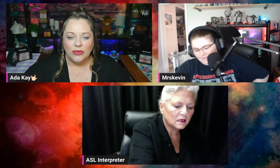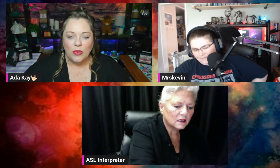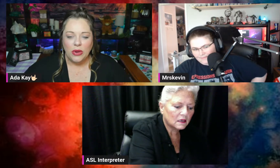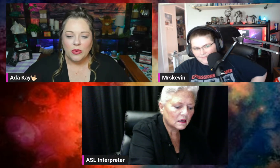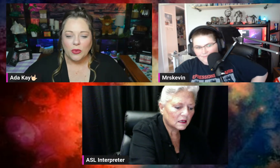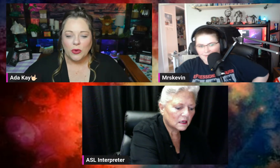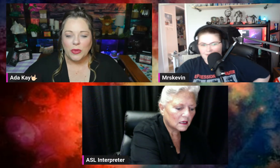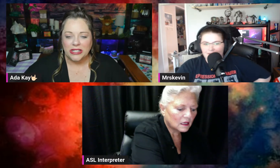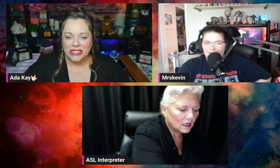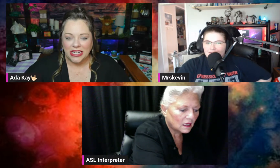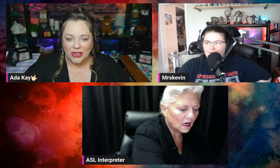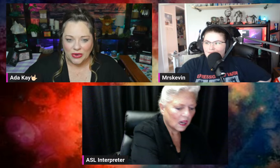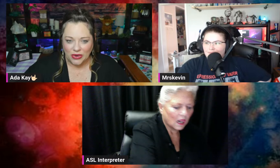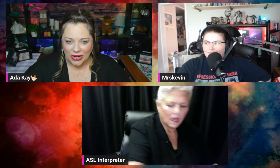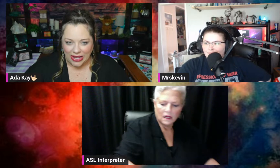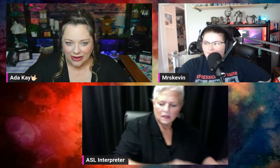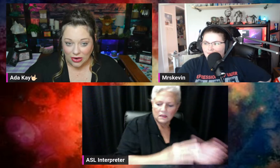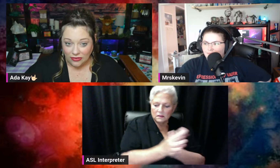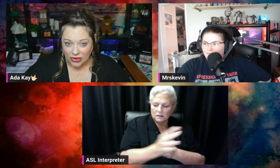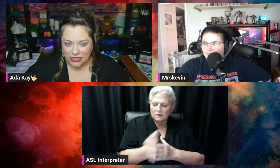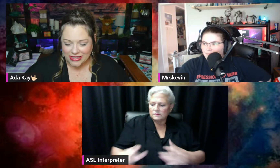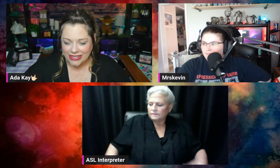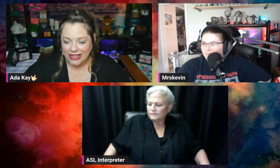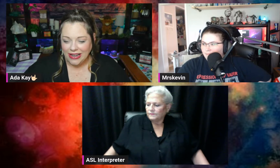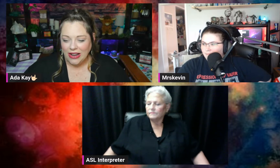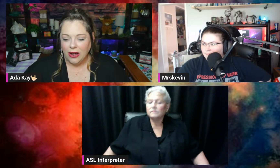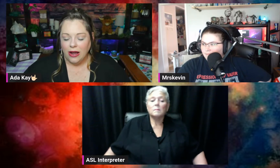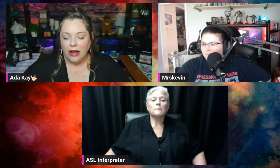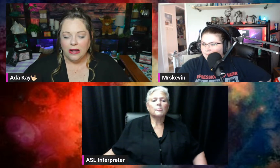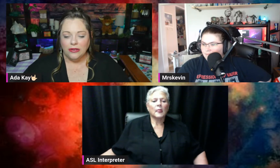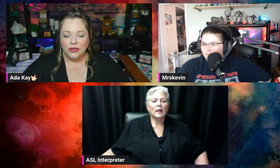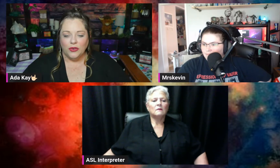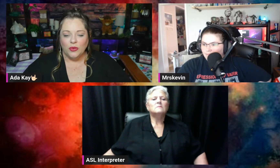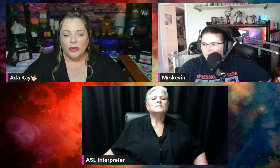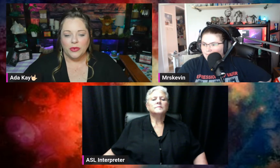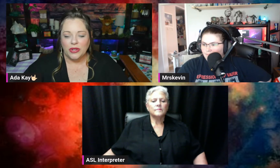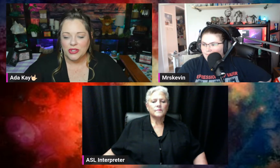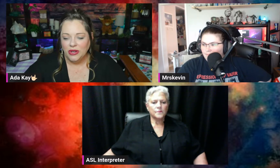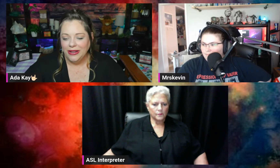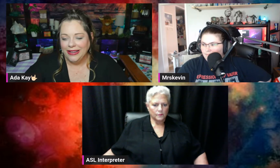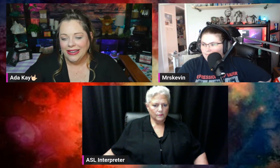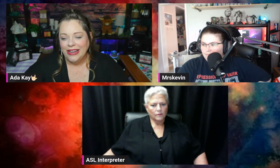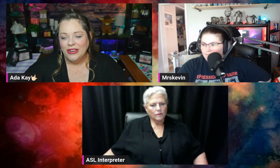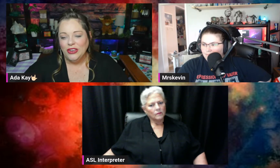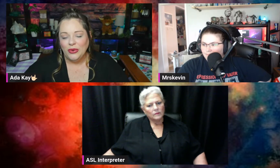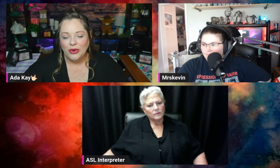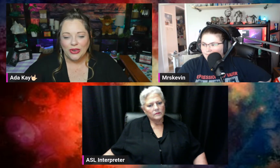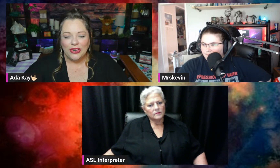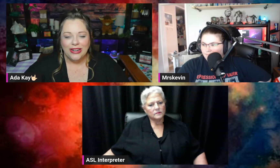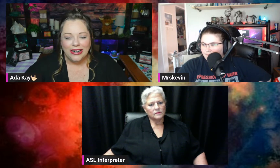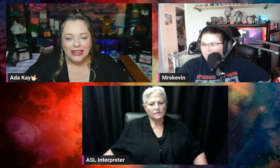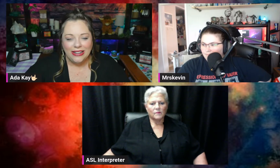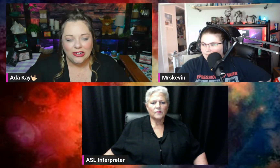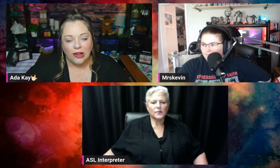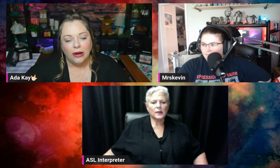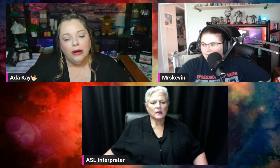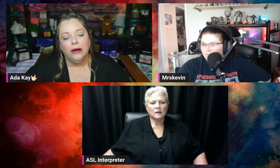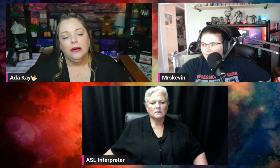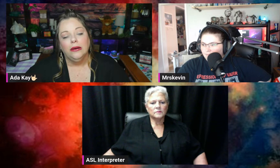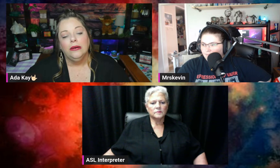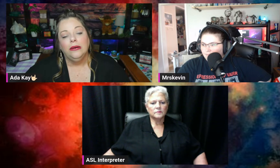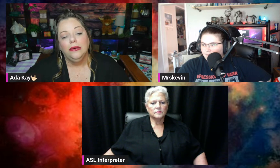Well, when we were rooming together at a conference, I don't know if you remember this. You were You're